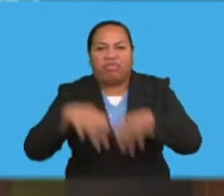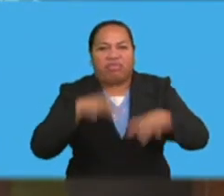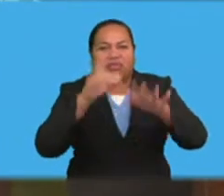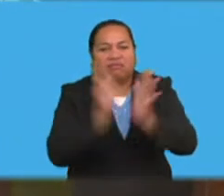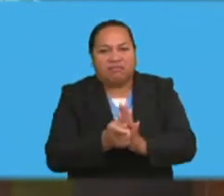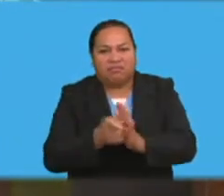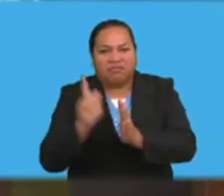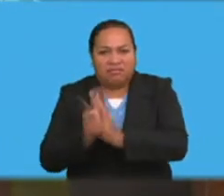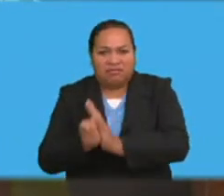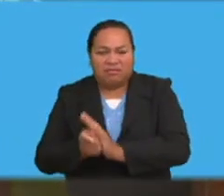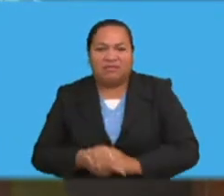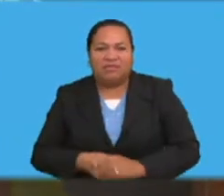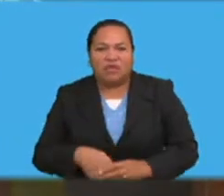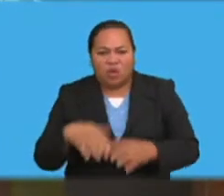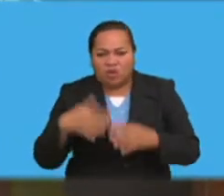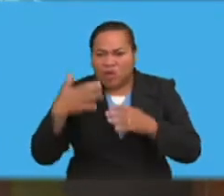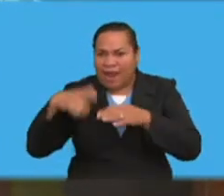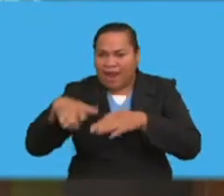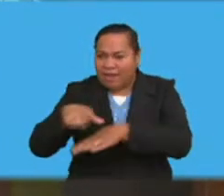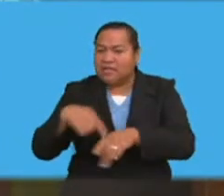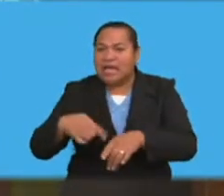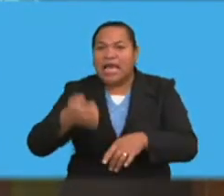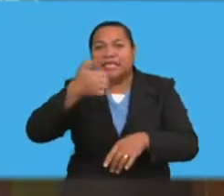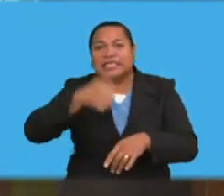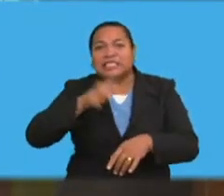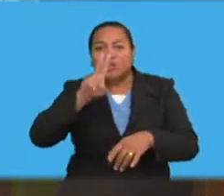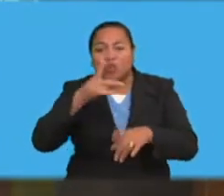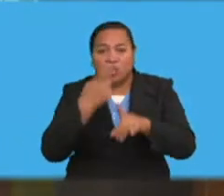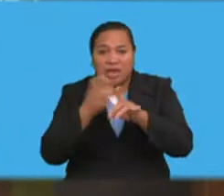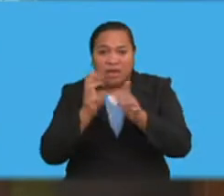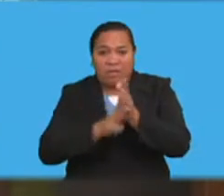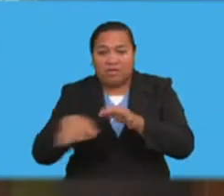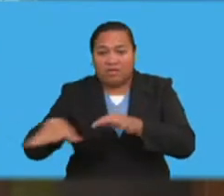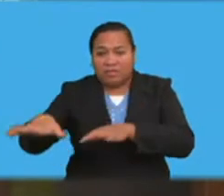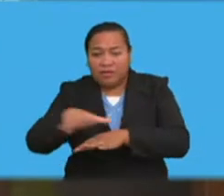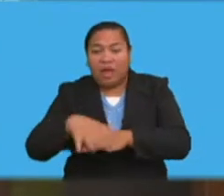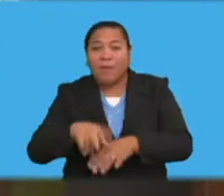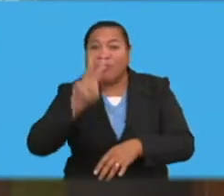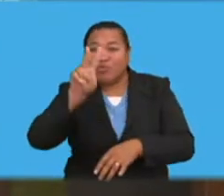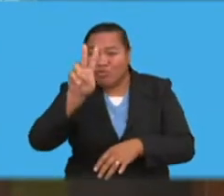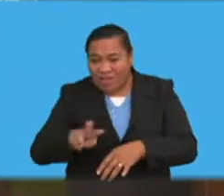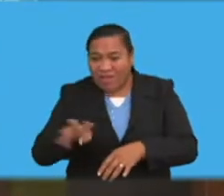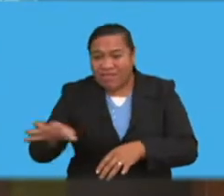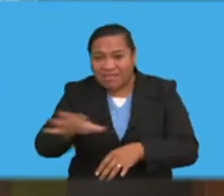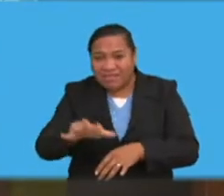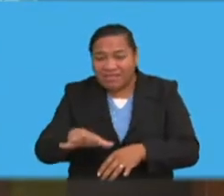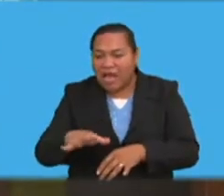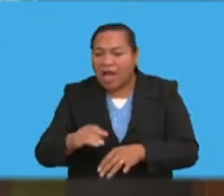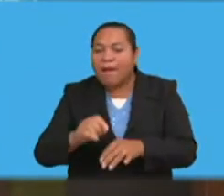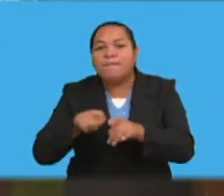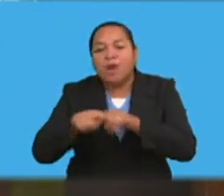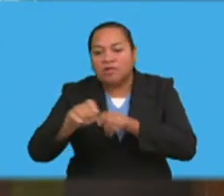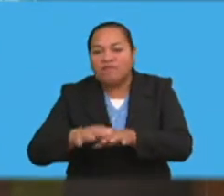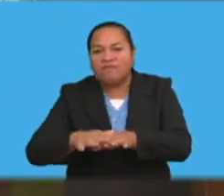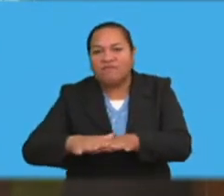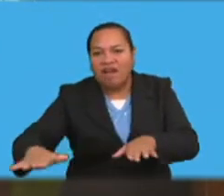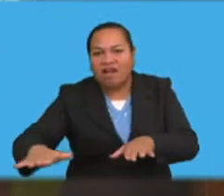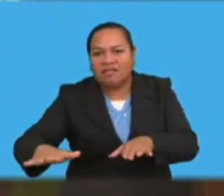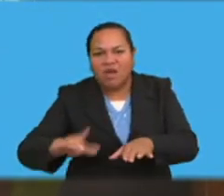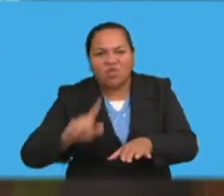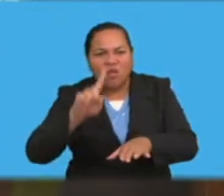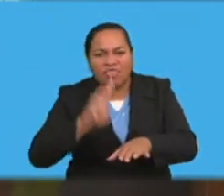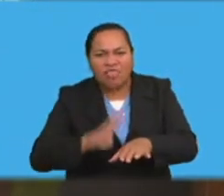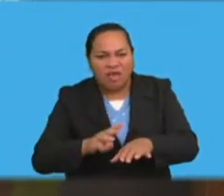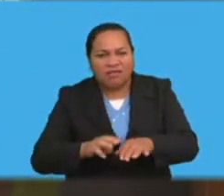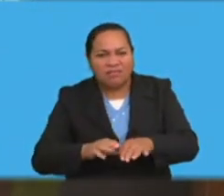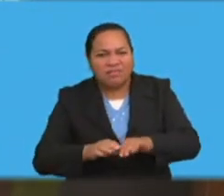is around 62 kilometers long, where about 2/3 of this length is generally flat, and the other 1/3 rises